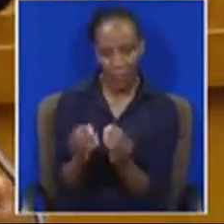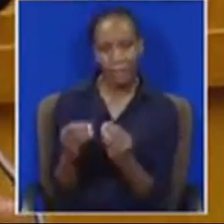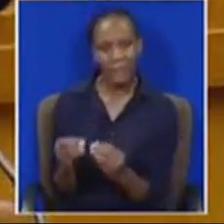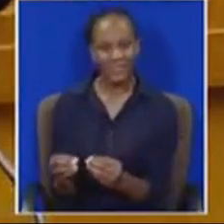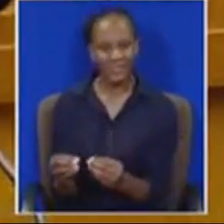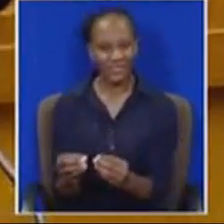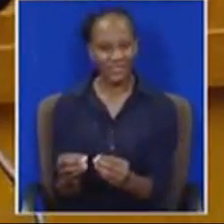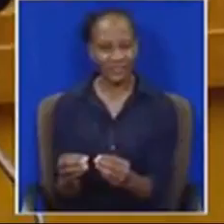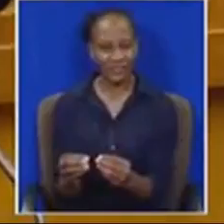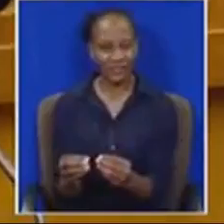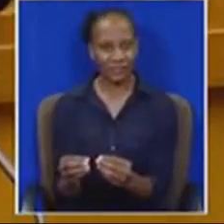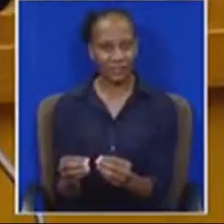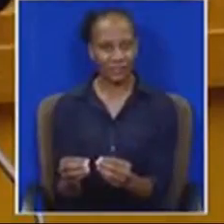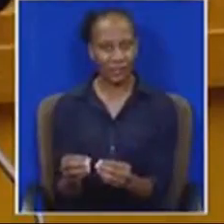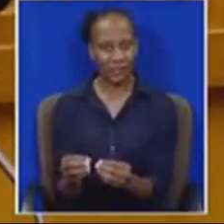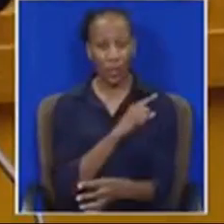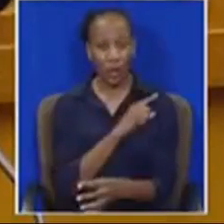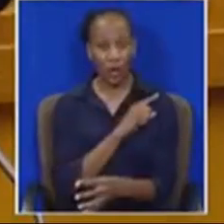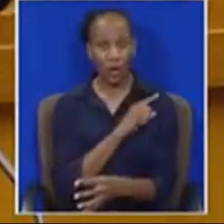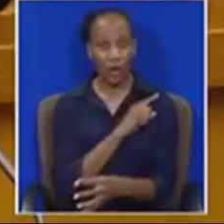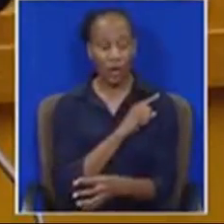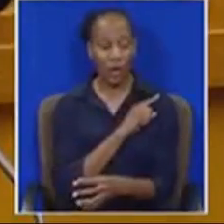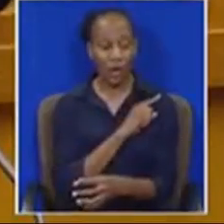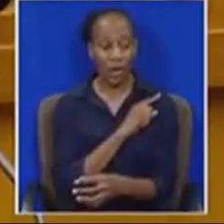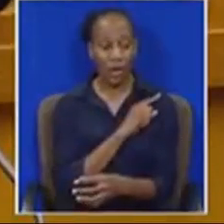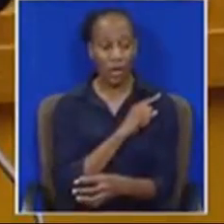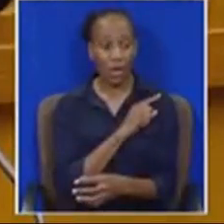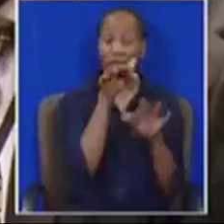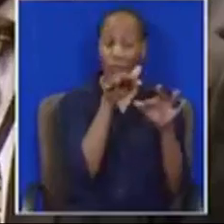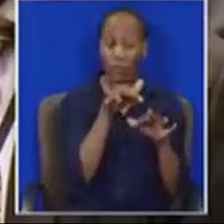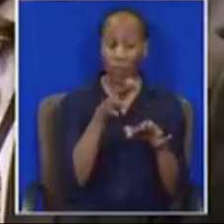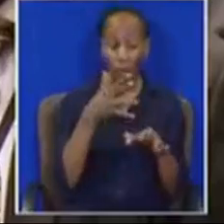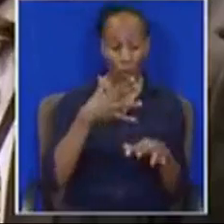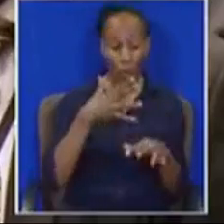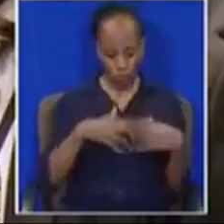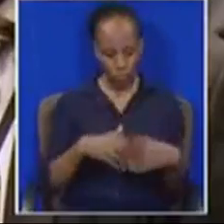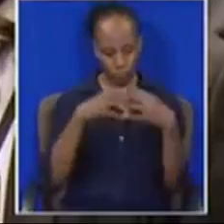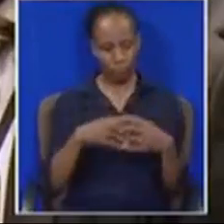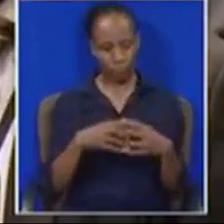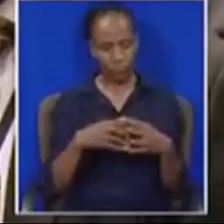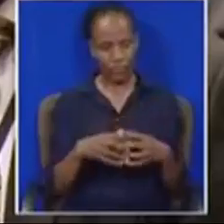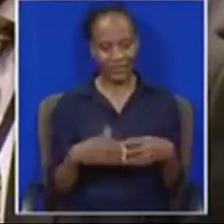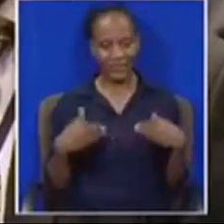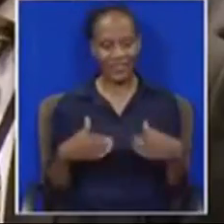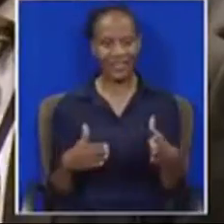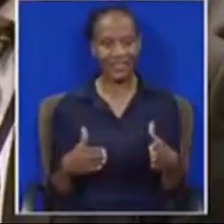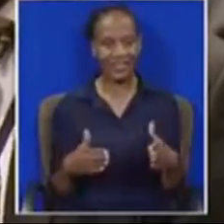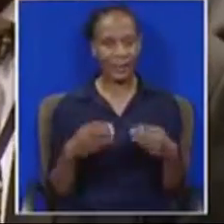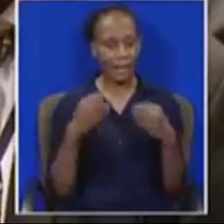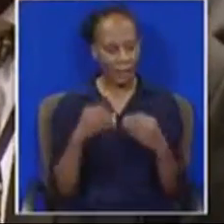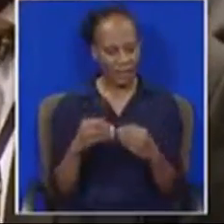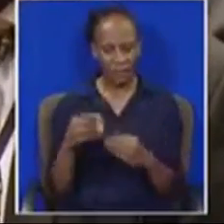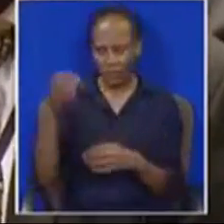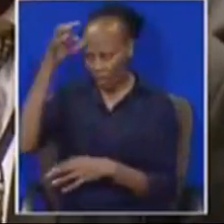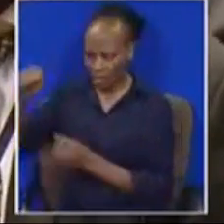South Africans who are entrepreneurially driven should be able to get support from government as